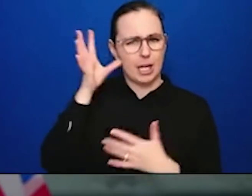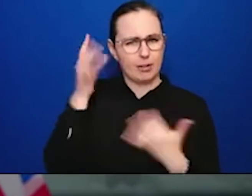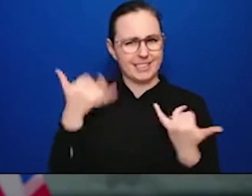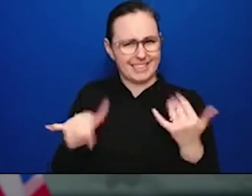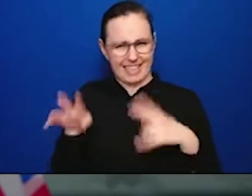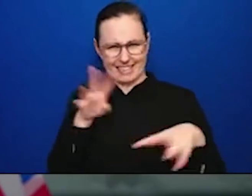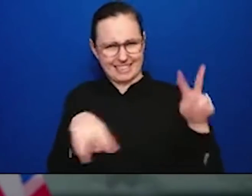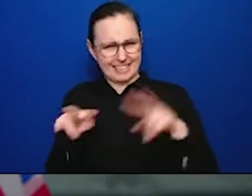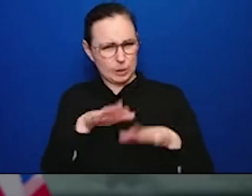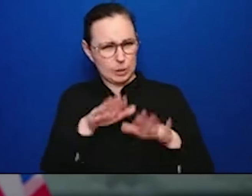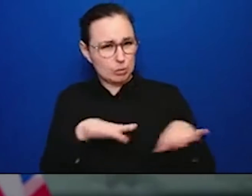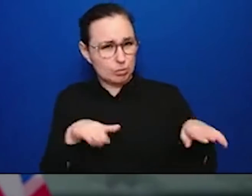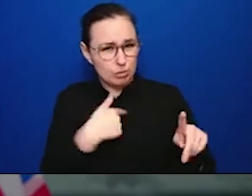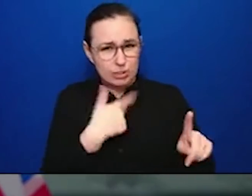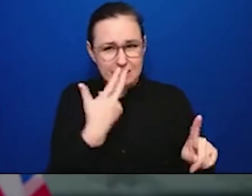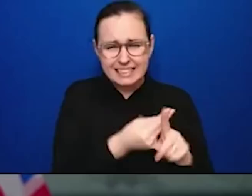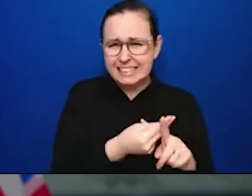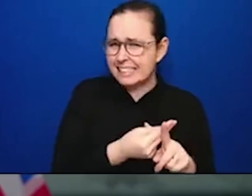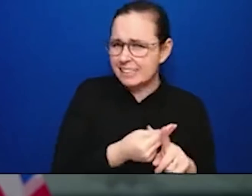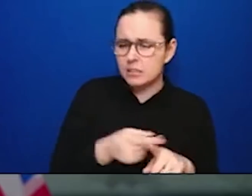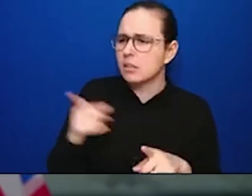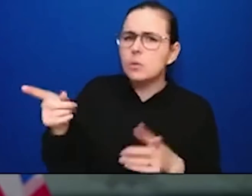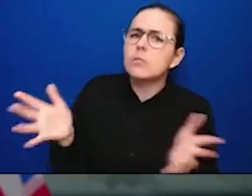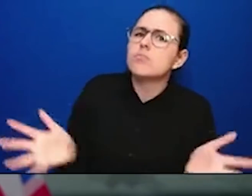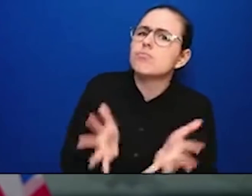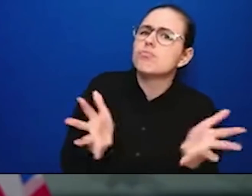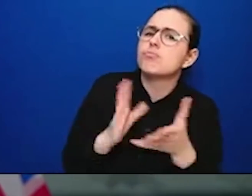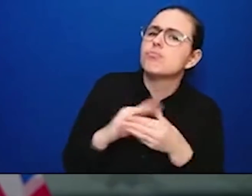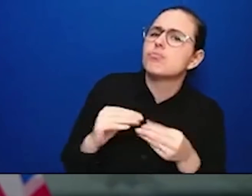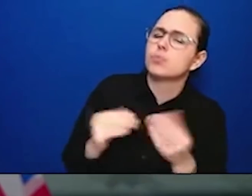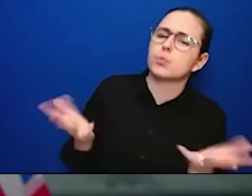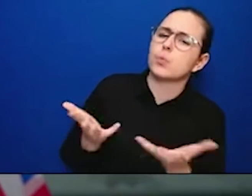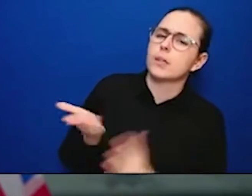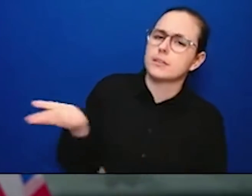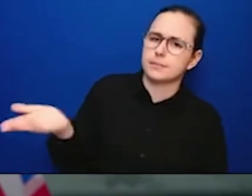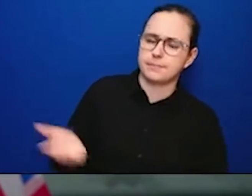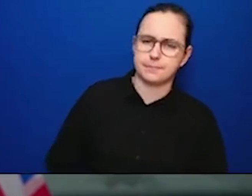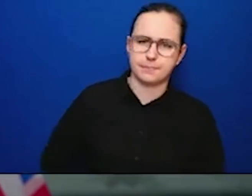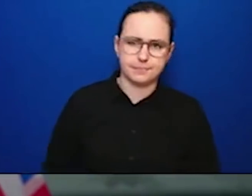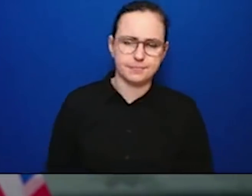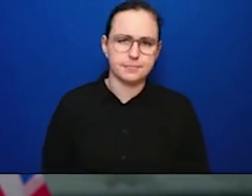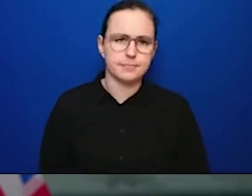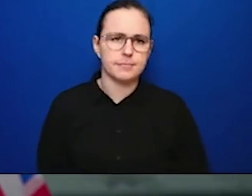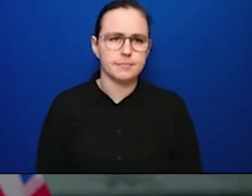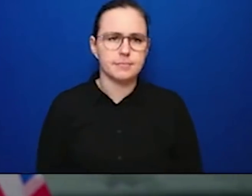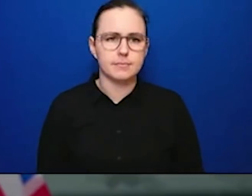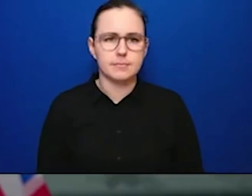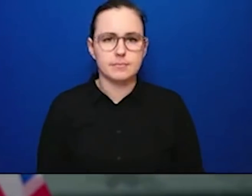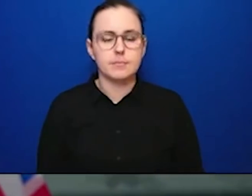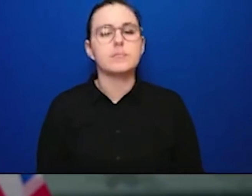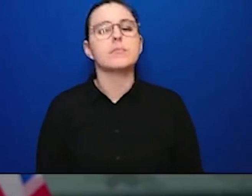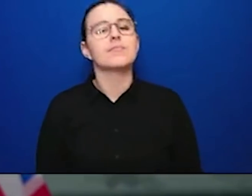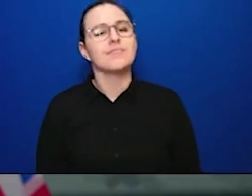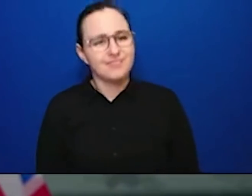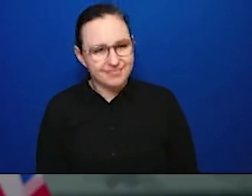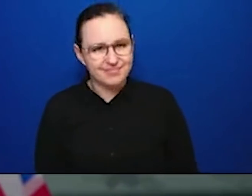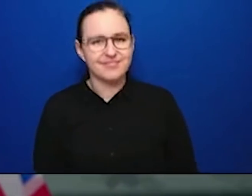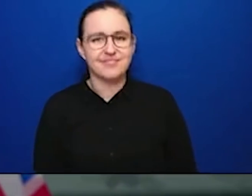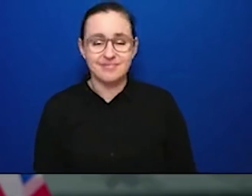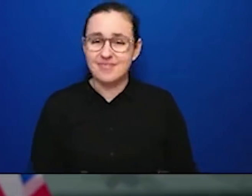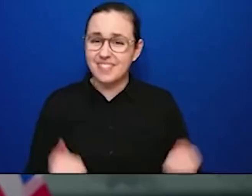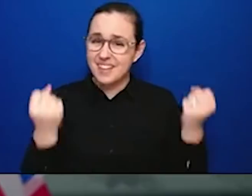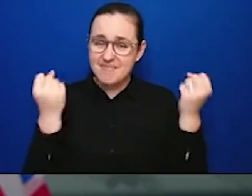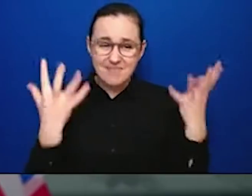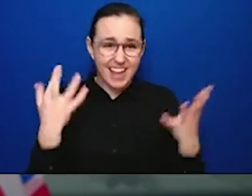vaccinated at this point? Yeah, you know, there's lots of reasons why parents, especially for the 5 to 11-year-olds,